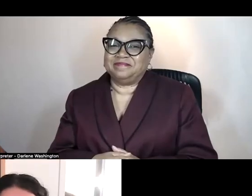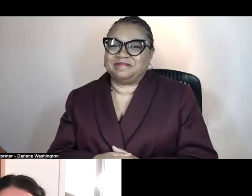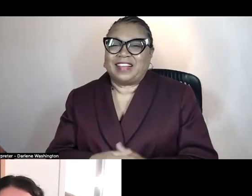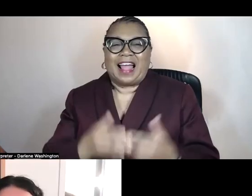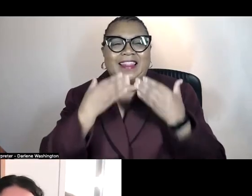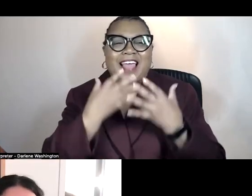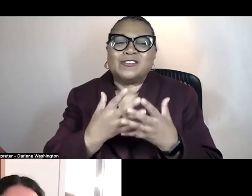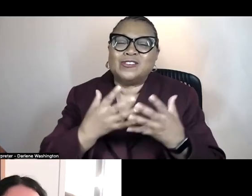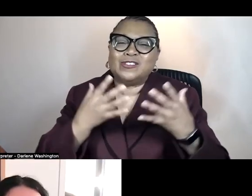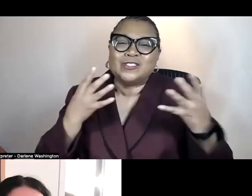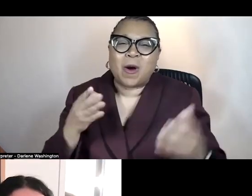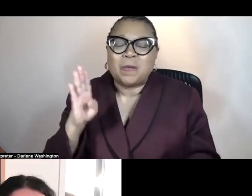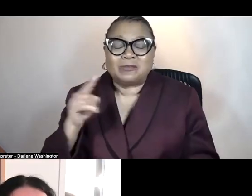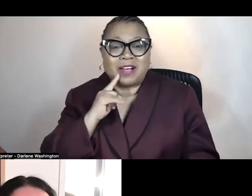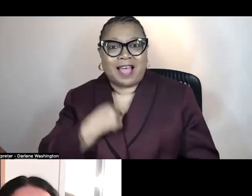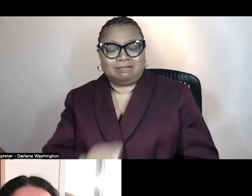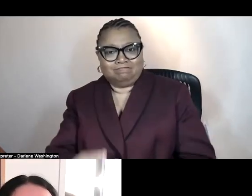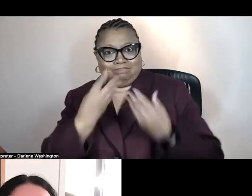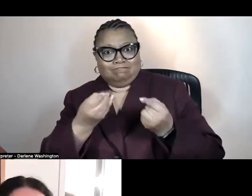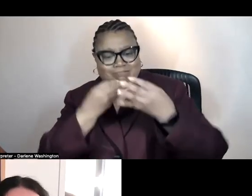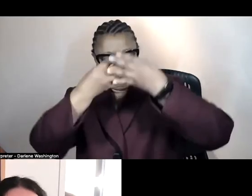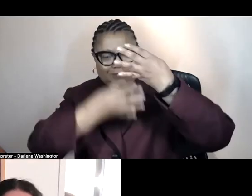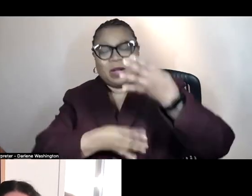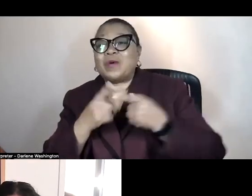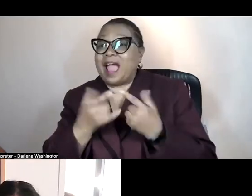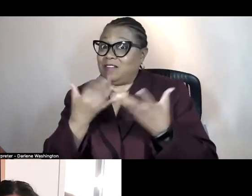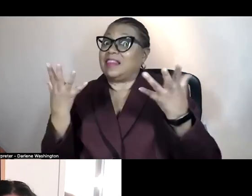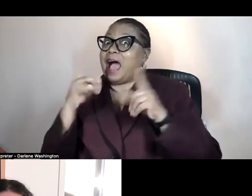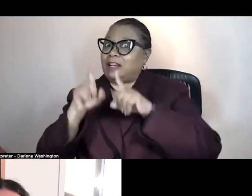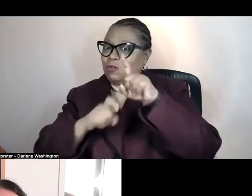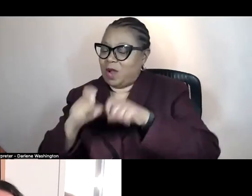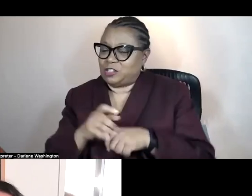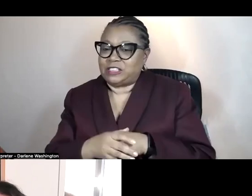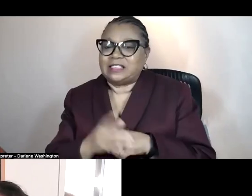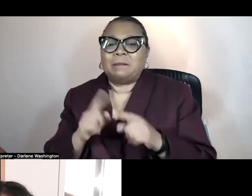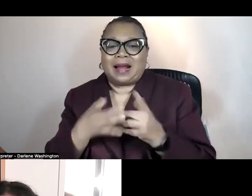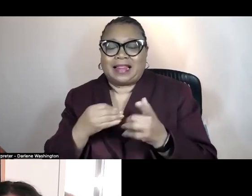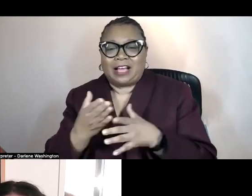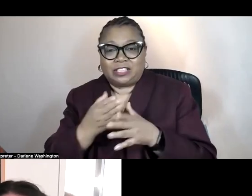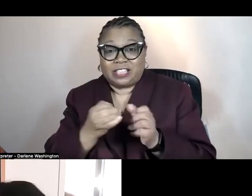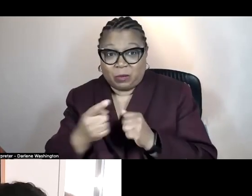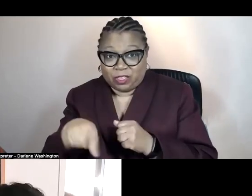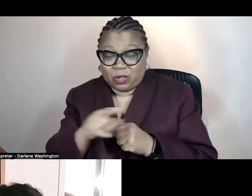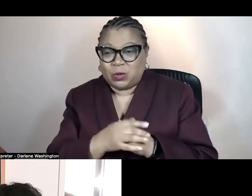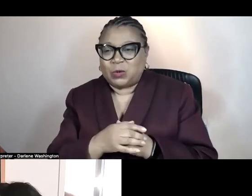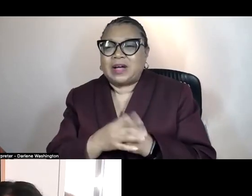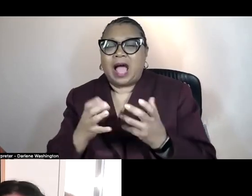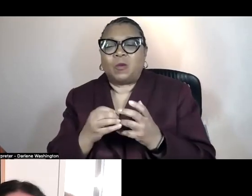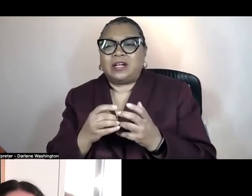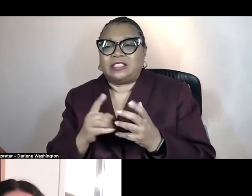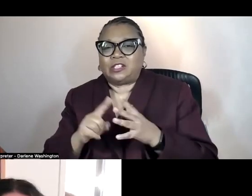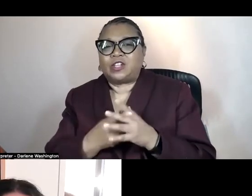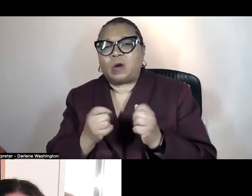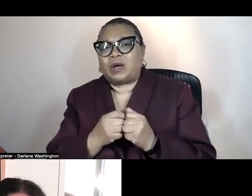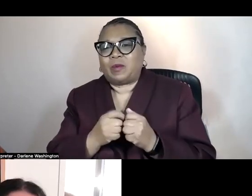Thank you so much, Robin. That was so informative. We have quite a few questions that I'd like to share with you. And I wanted to begin with